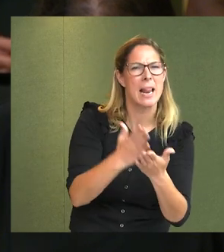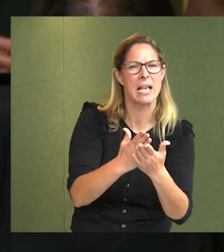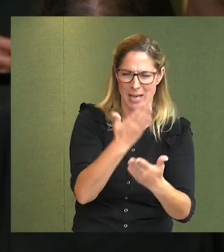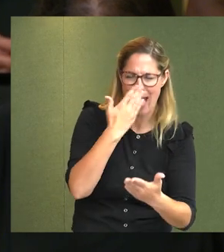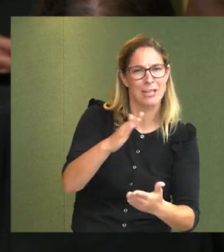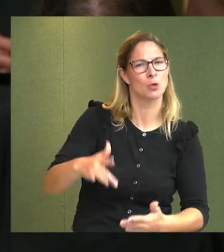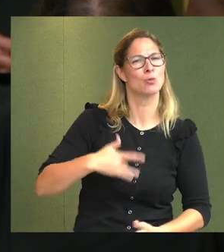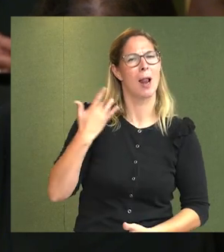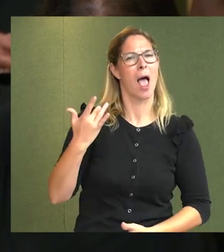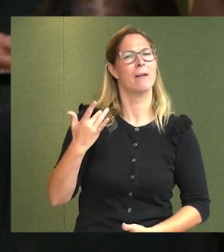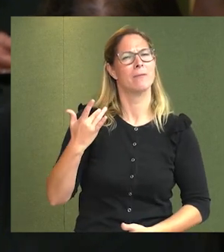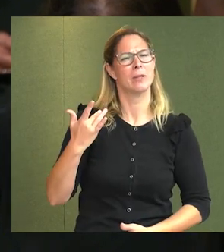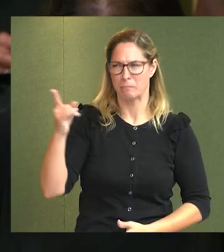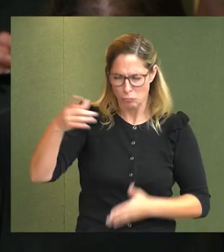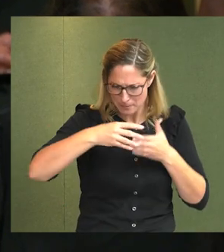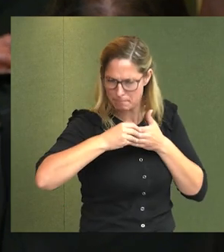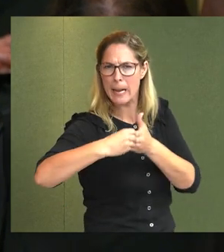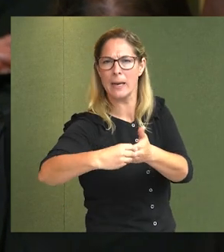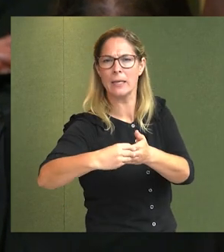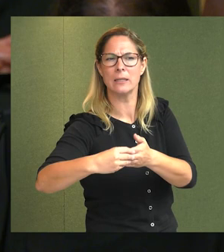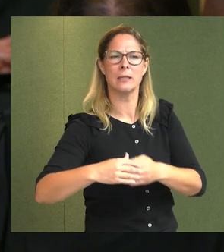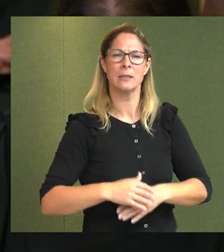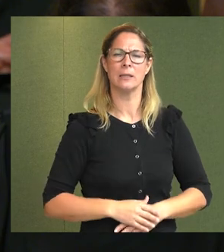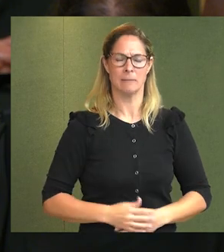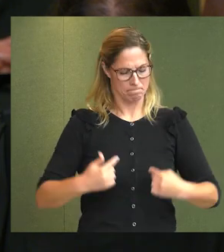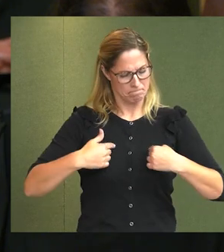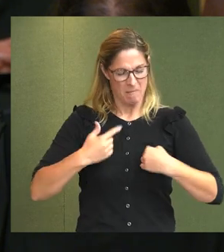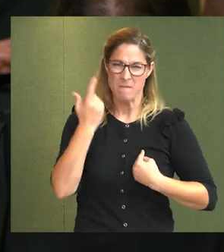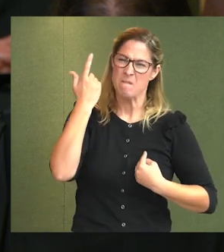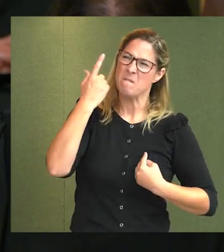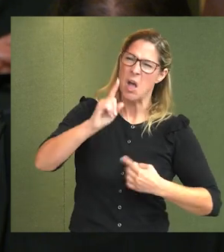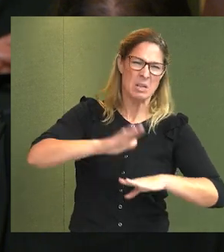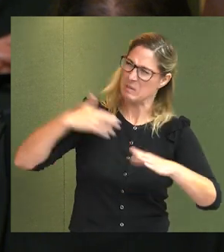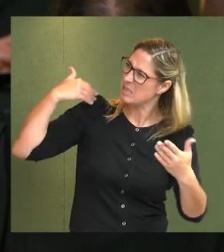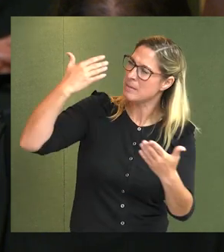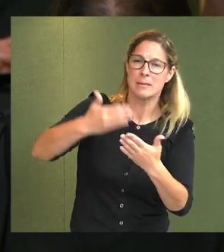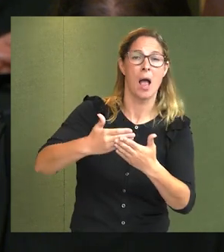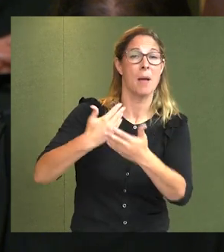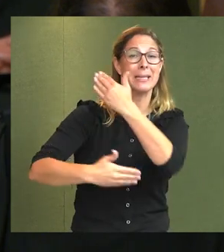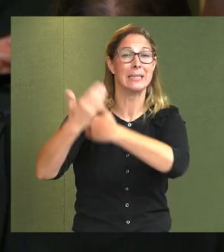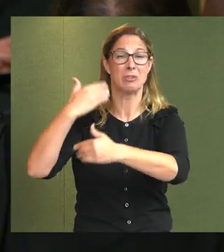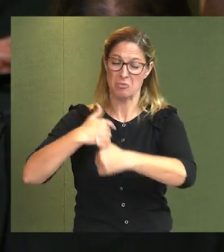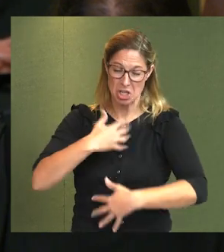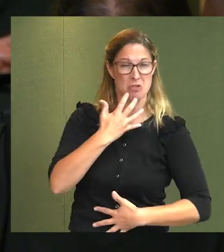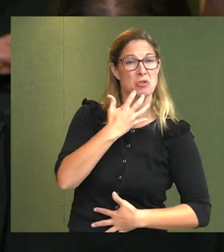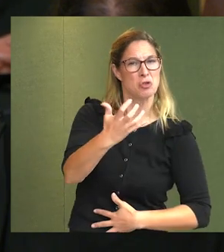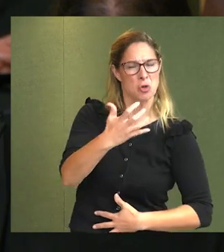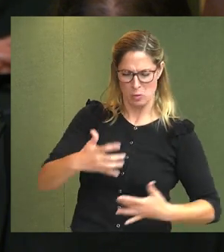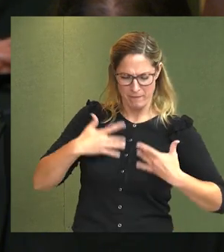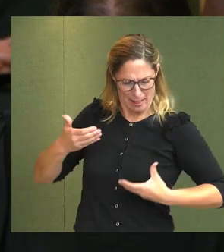the first time in our history, we Jews felt completely rooted during her reign, no